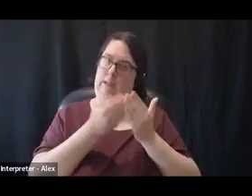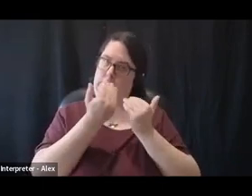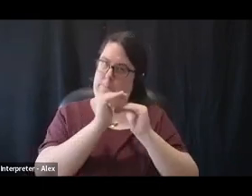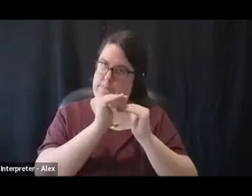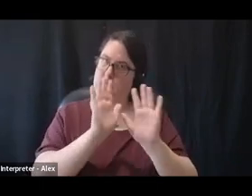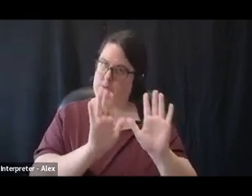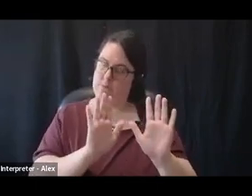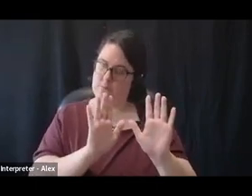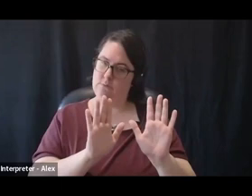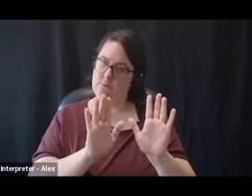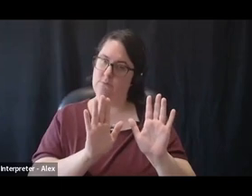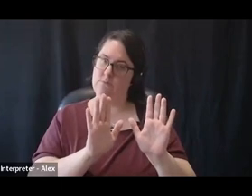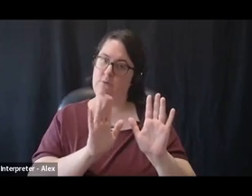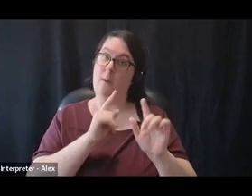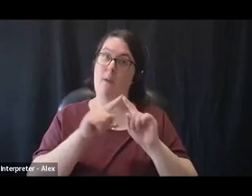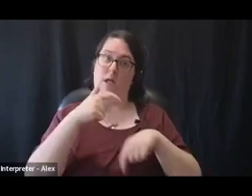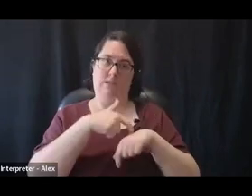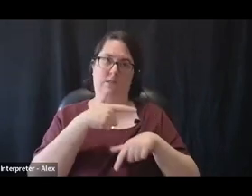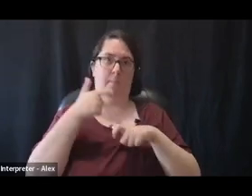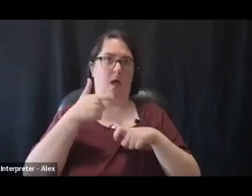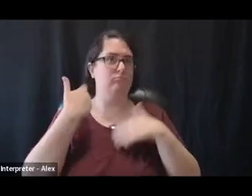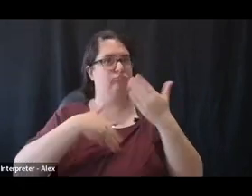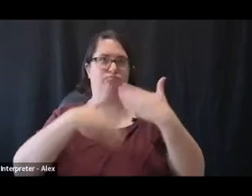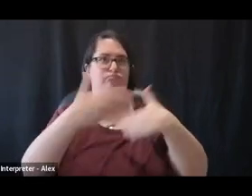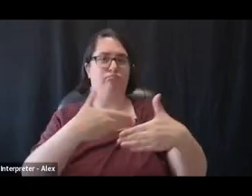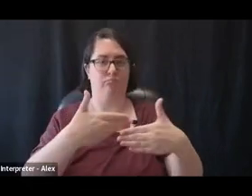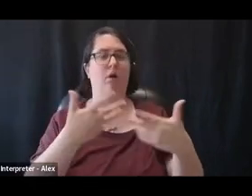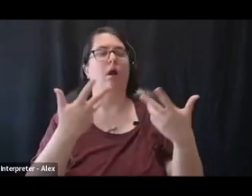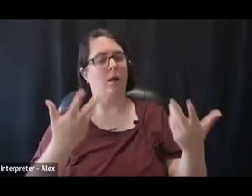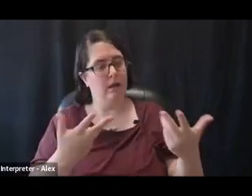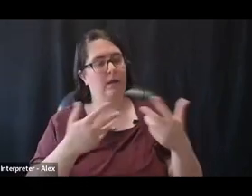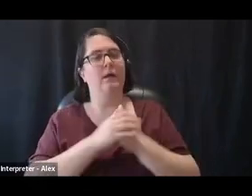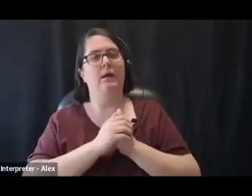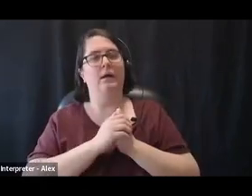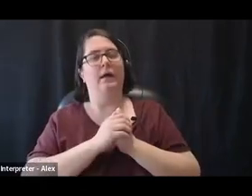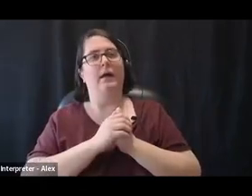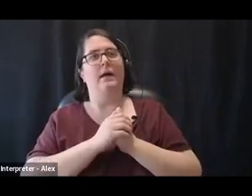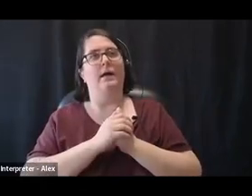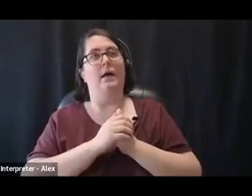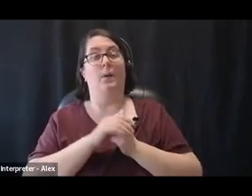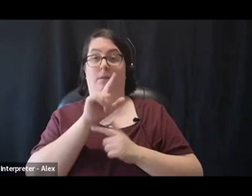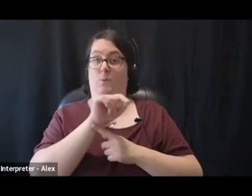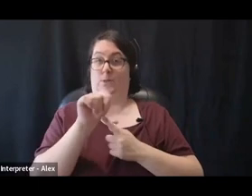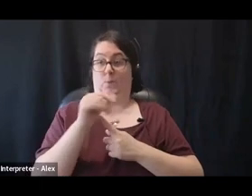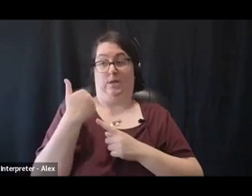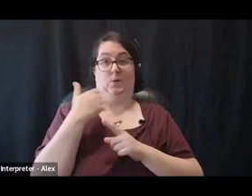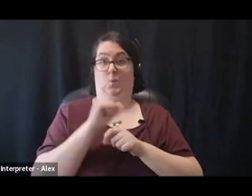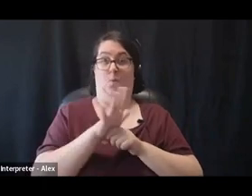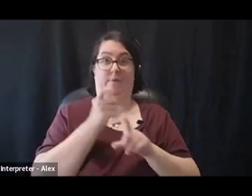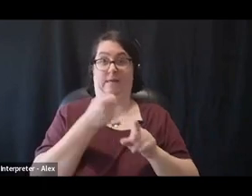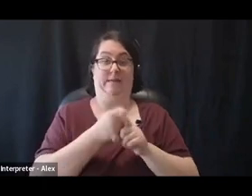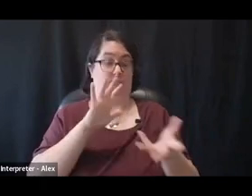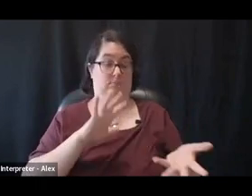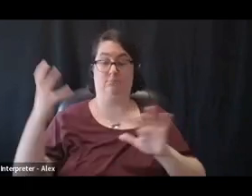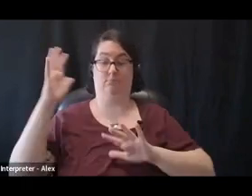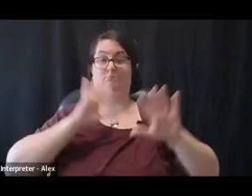and very fast-paced working conditions, and I think with 2020 COVID life,